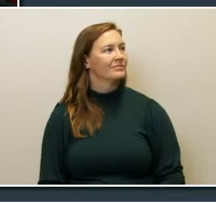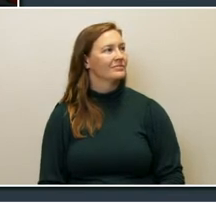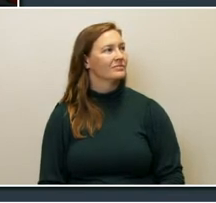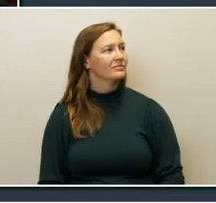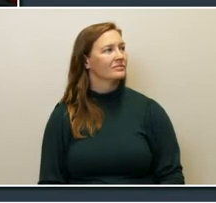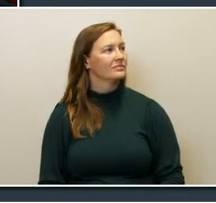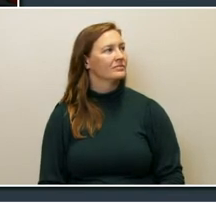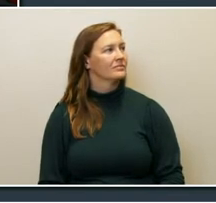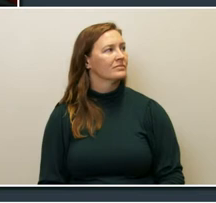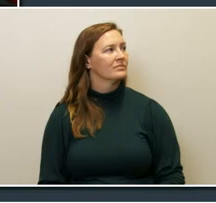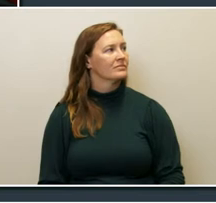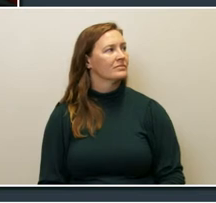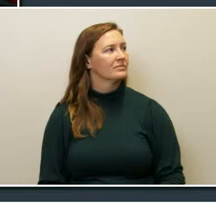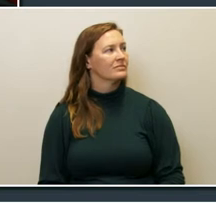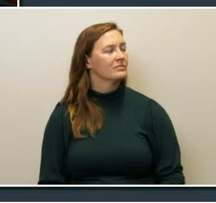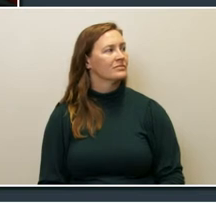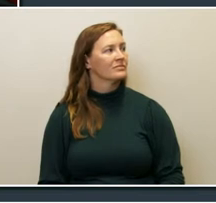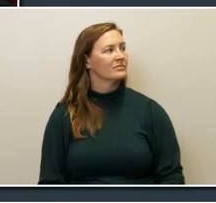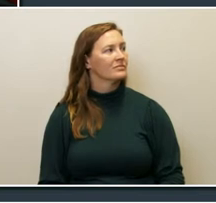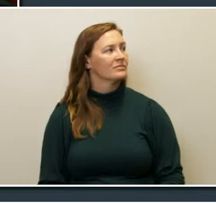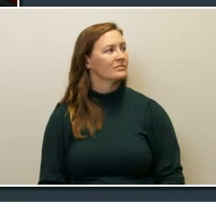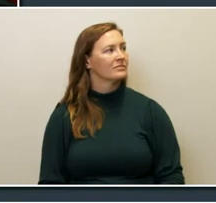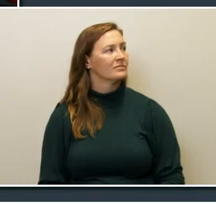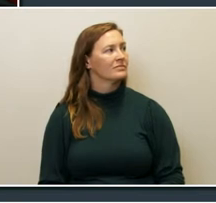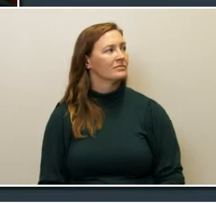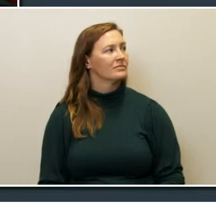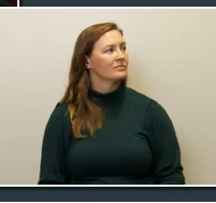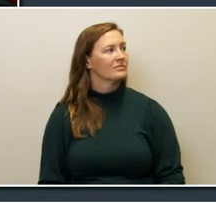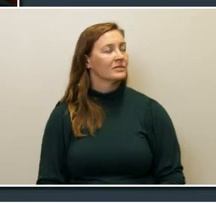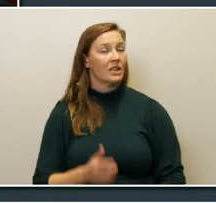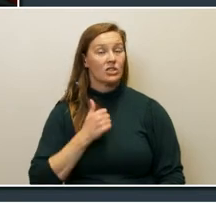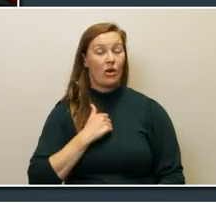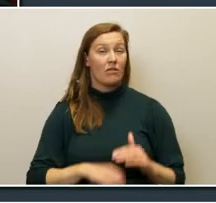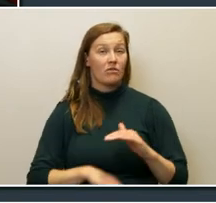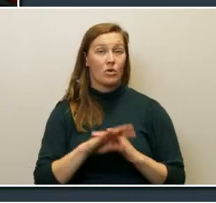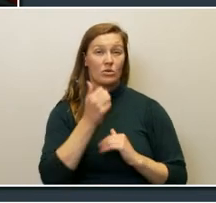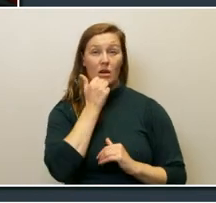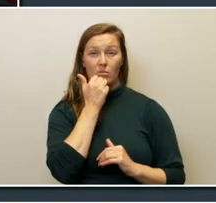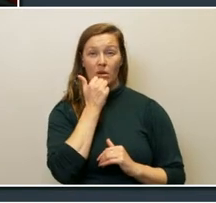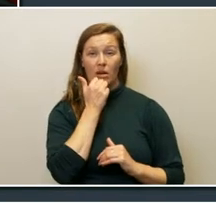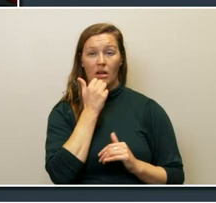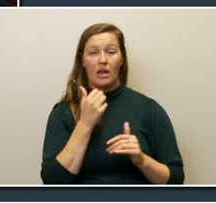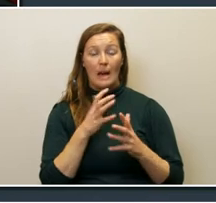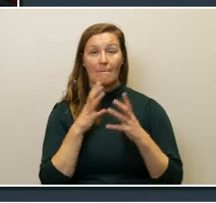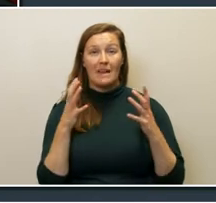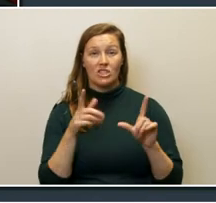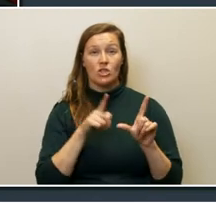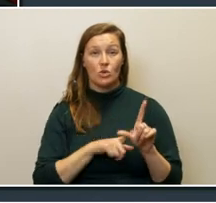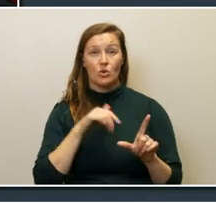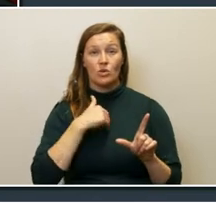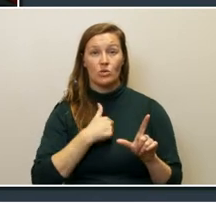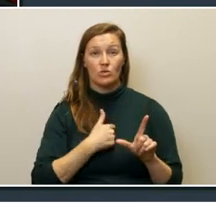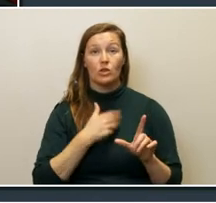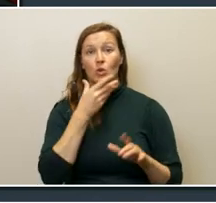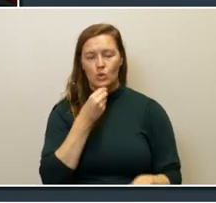Hey, we're pretty generous, though, just to say, we use, in terms of our total numbers, our major use requirement